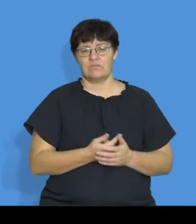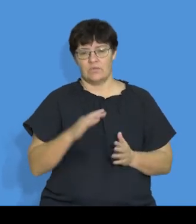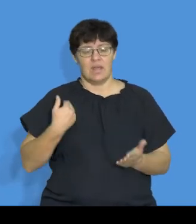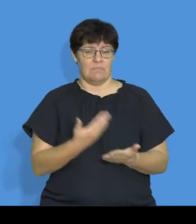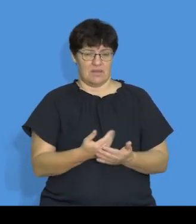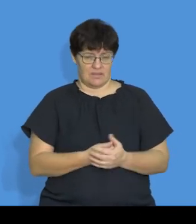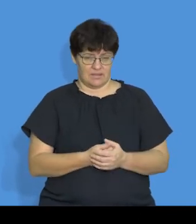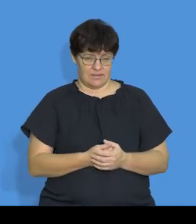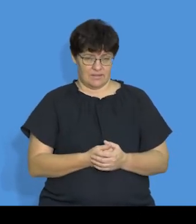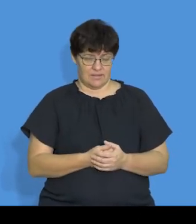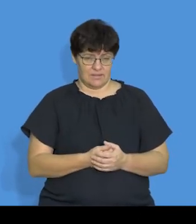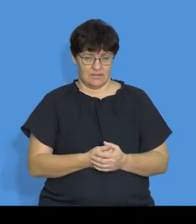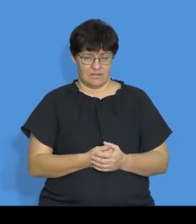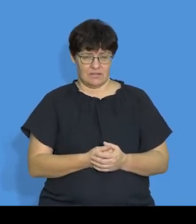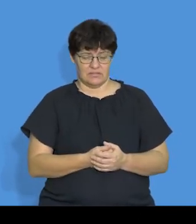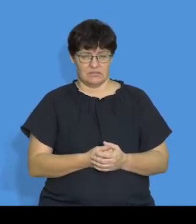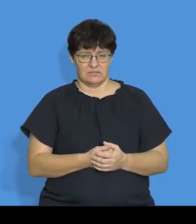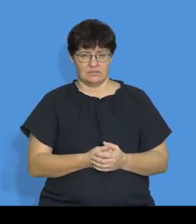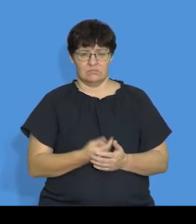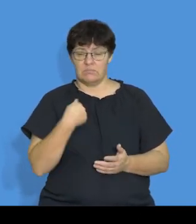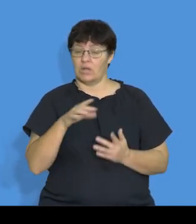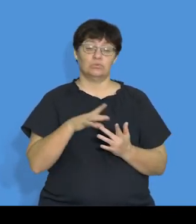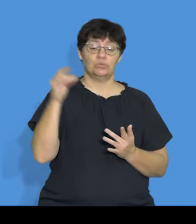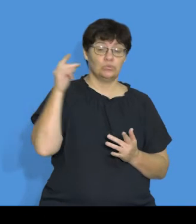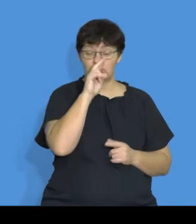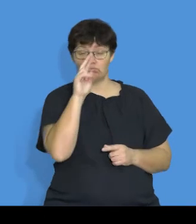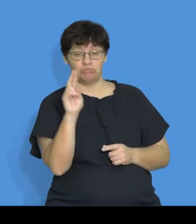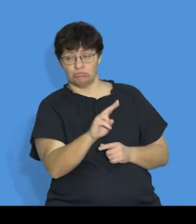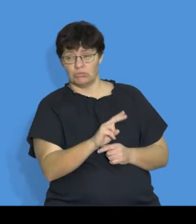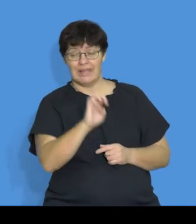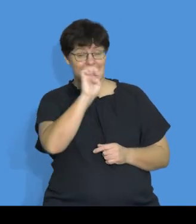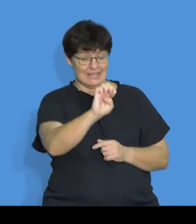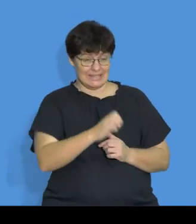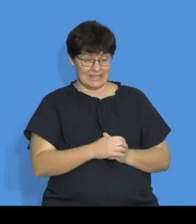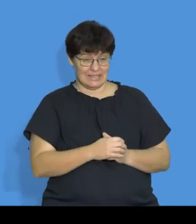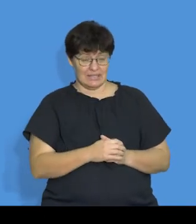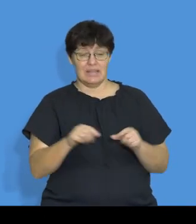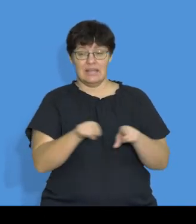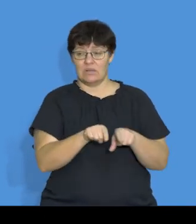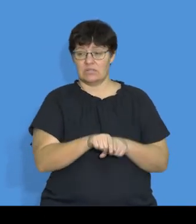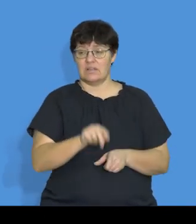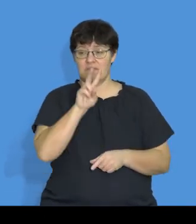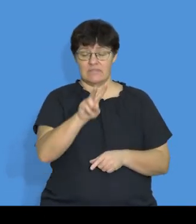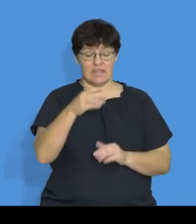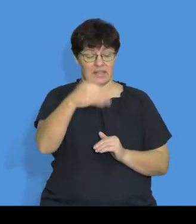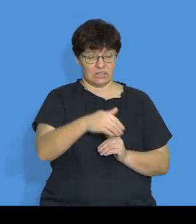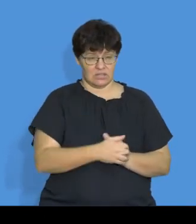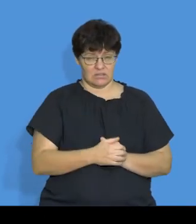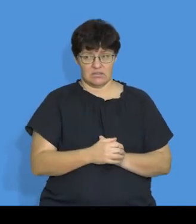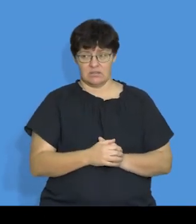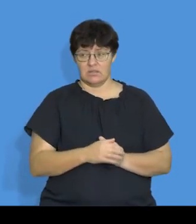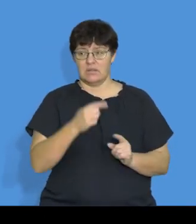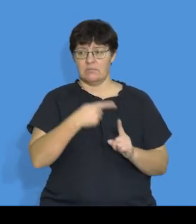So whether you choose to look at it in terms of E is equals to V external, okay, plus